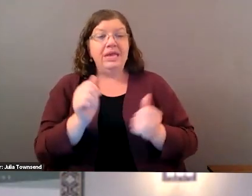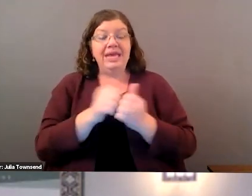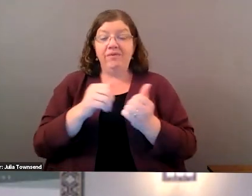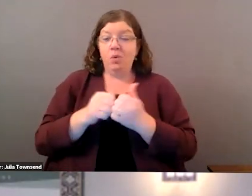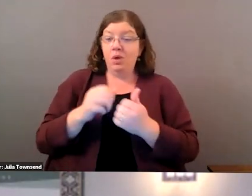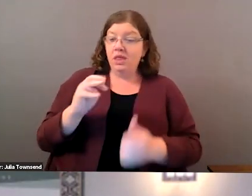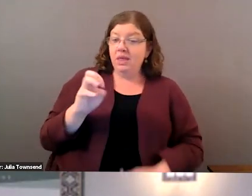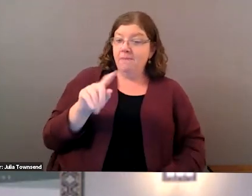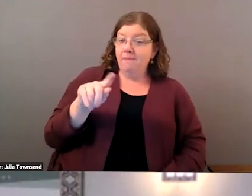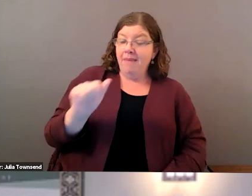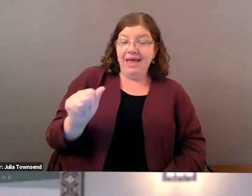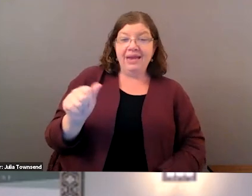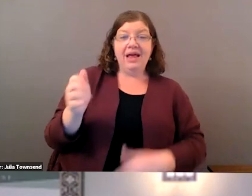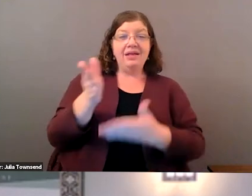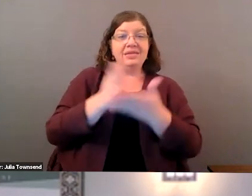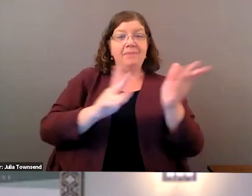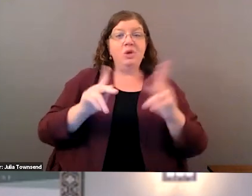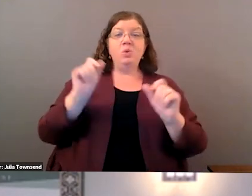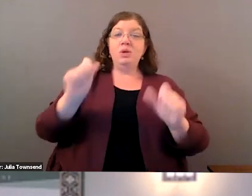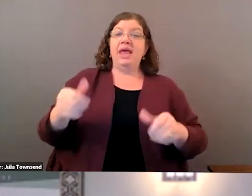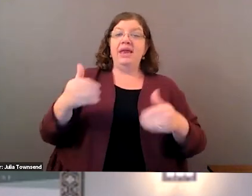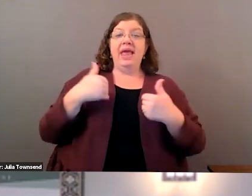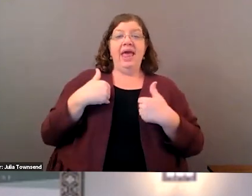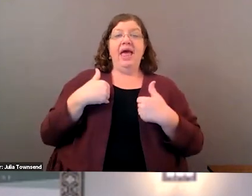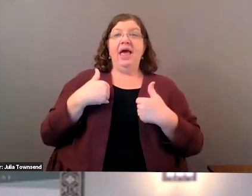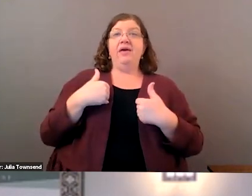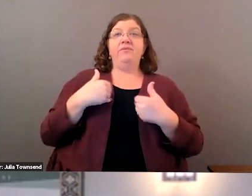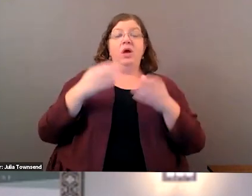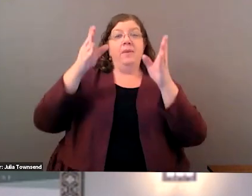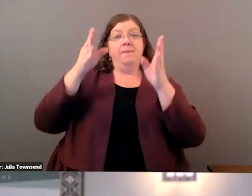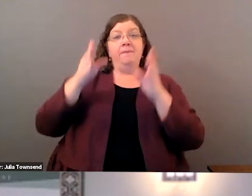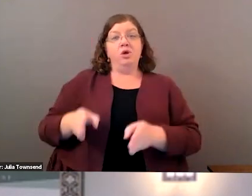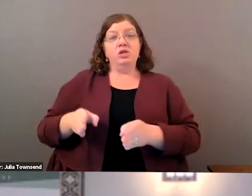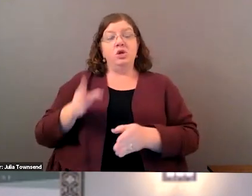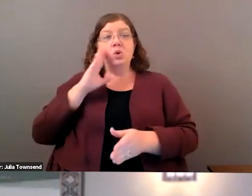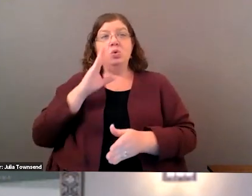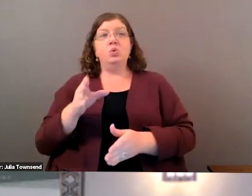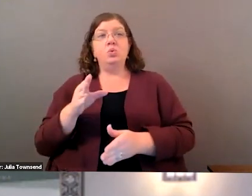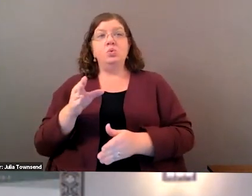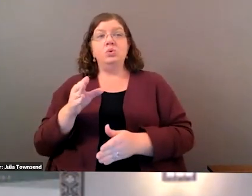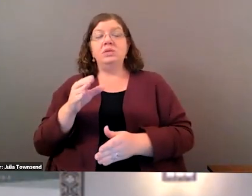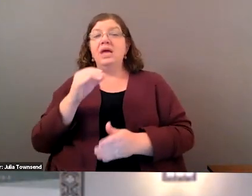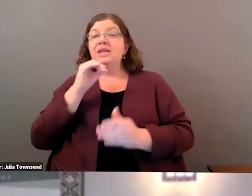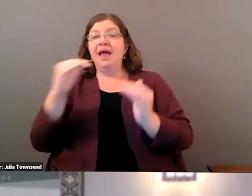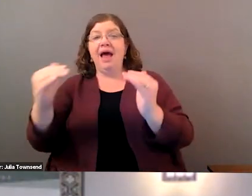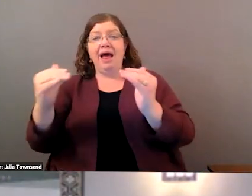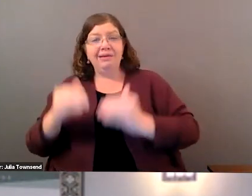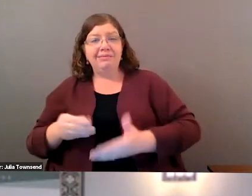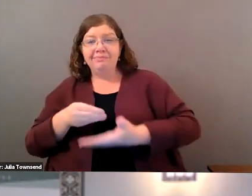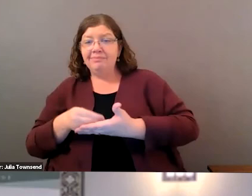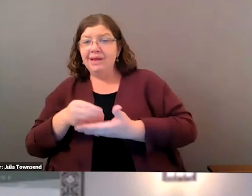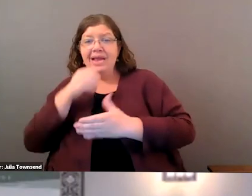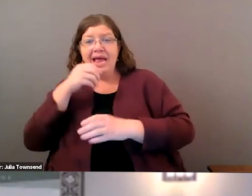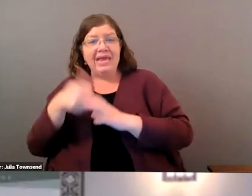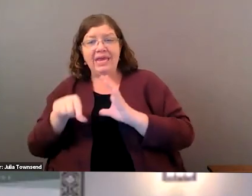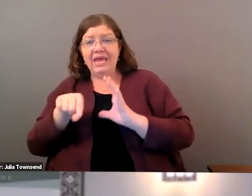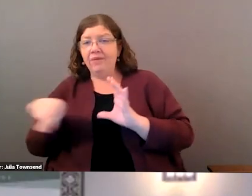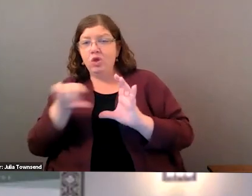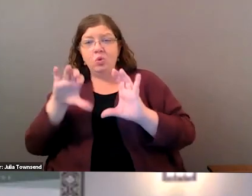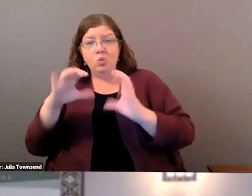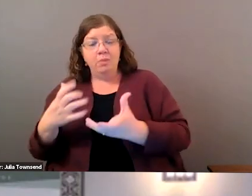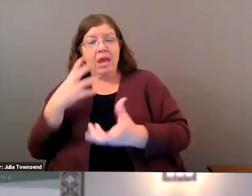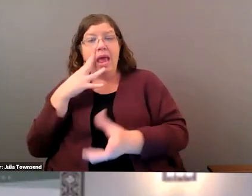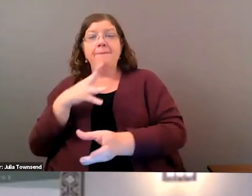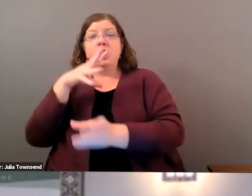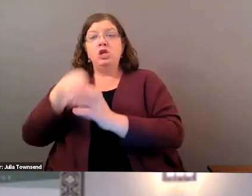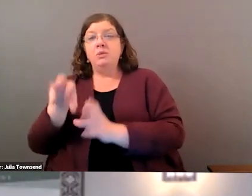people can go, you can have somebody who's socioeconomically not disadvantaged and not in any of the groups and participate